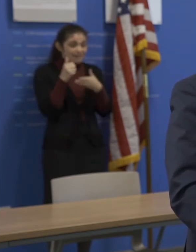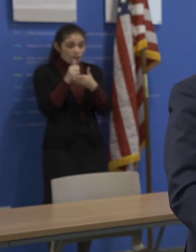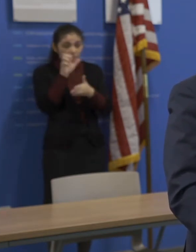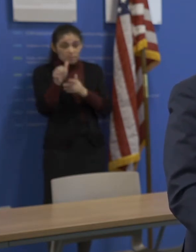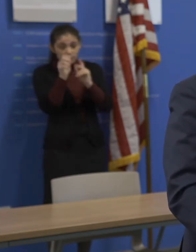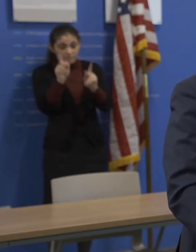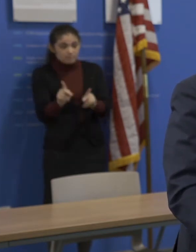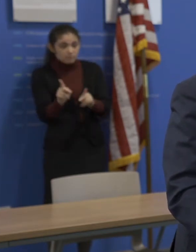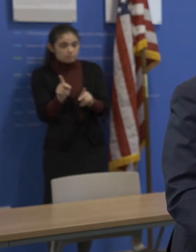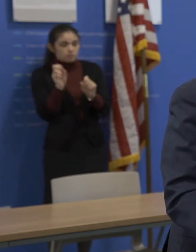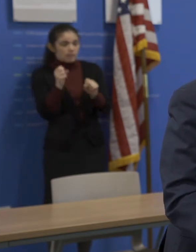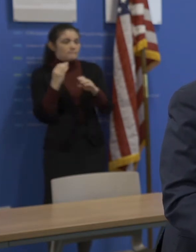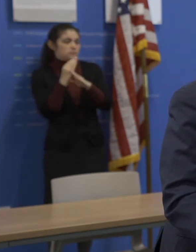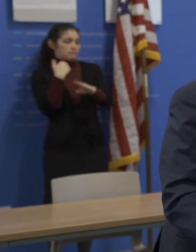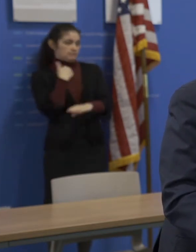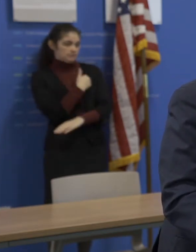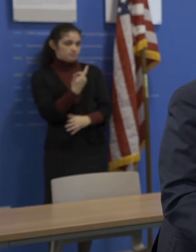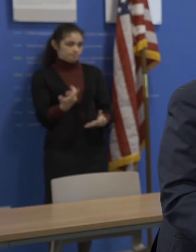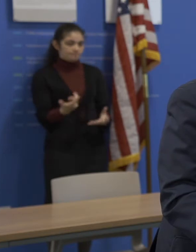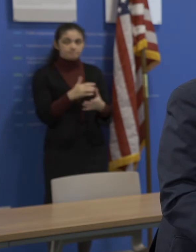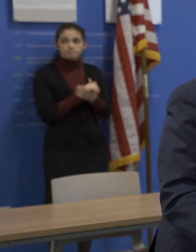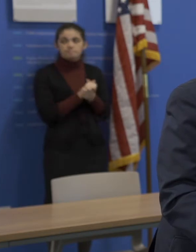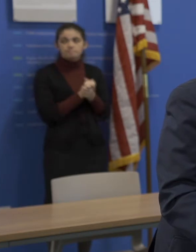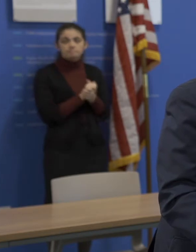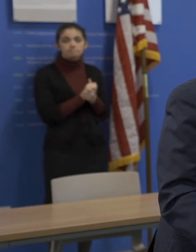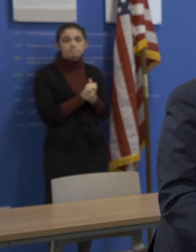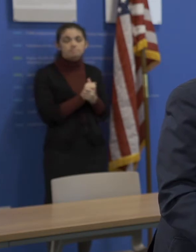jobs to protect us.